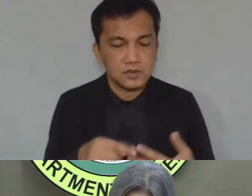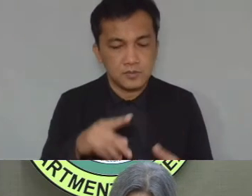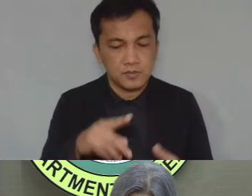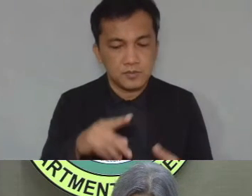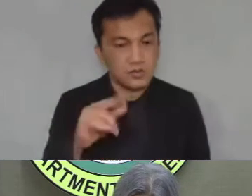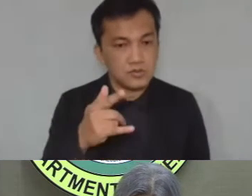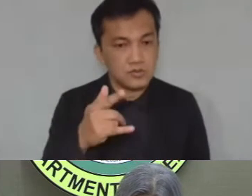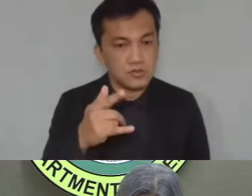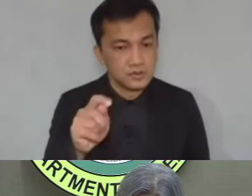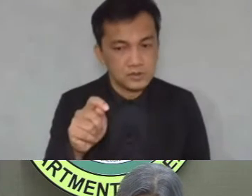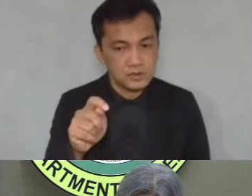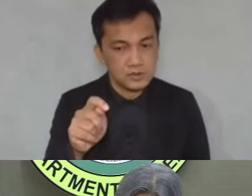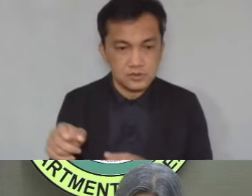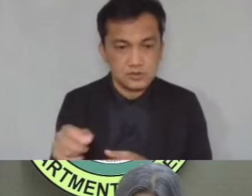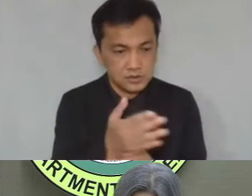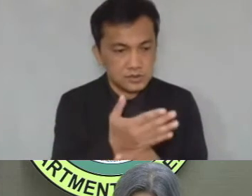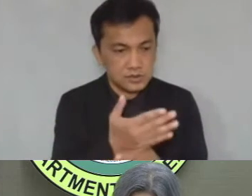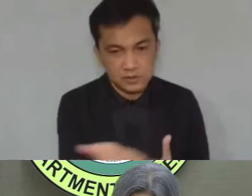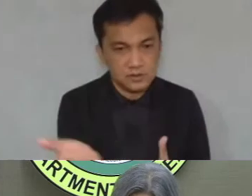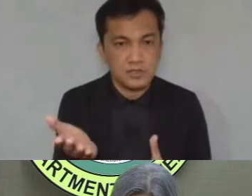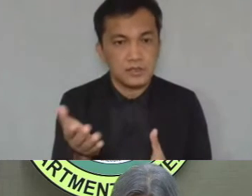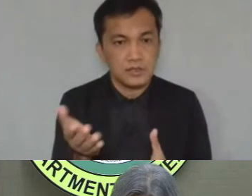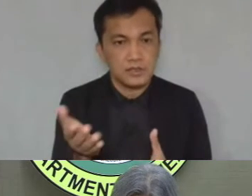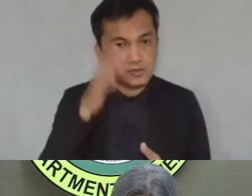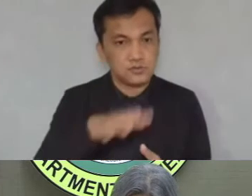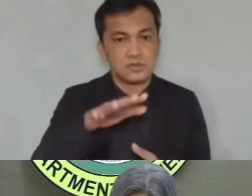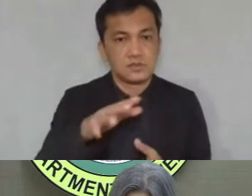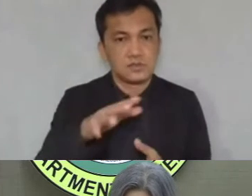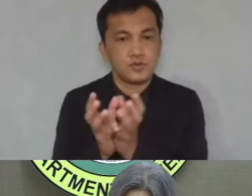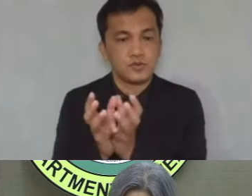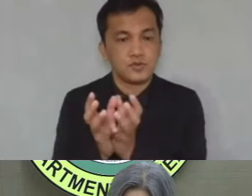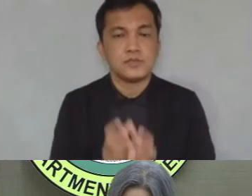doctors na tayo, maybe pathologists, and they're sharing their knowledge to the community.